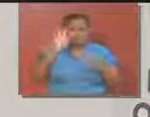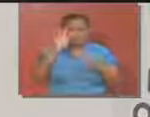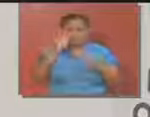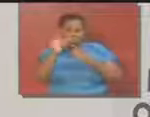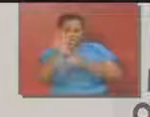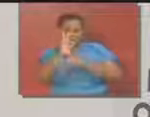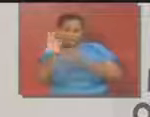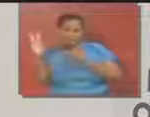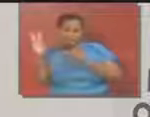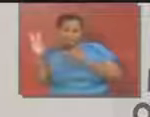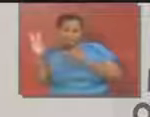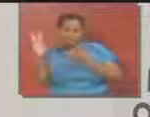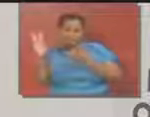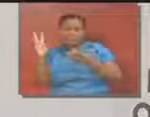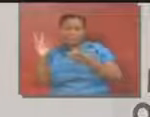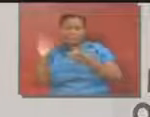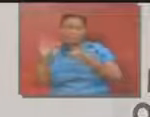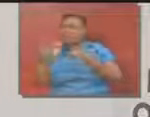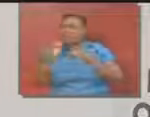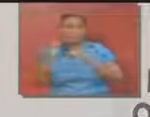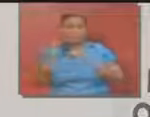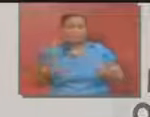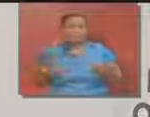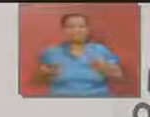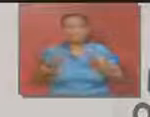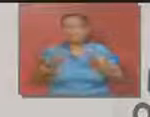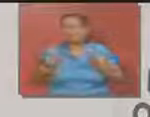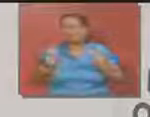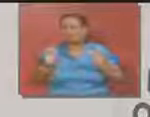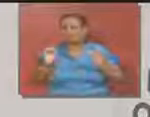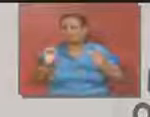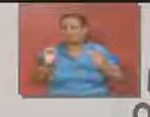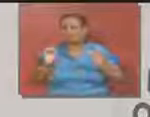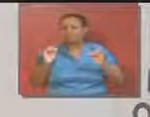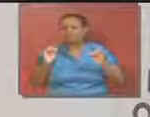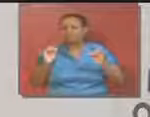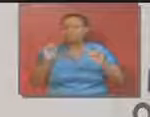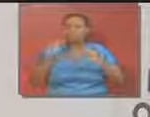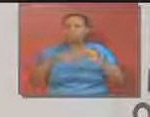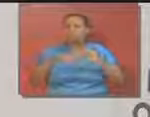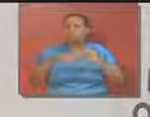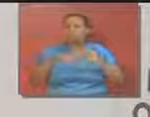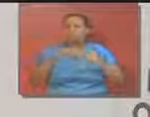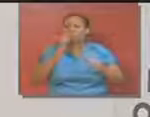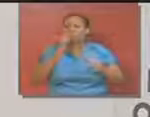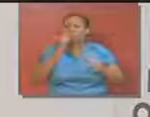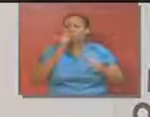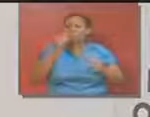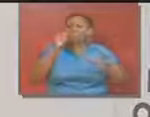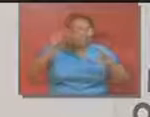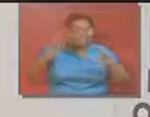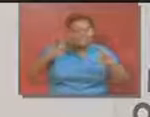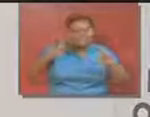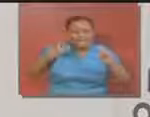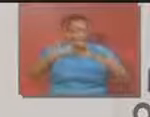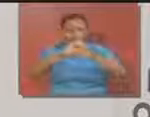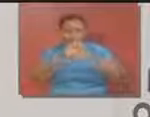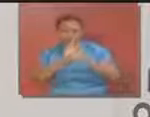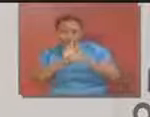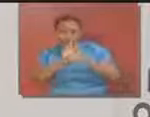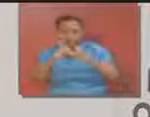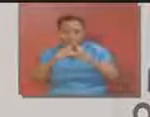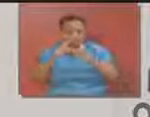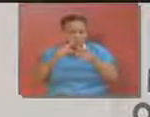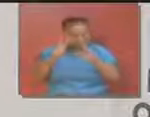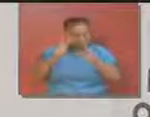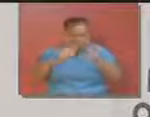in time as a child. So if you do the COVID PCR swab, you might most likely have it negative and